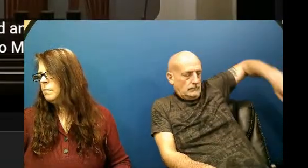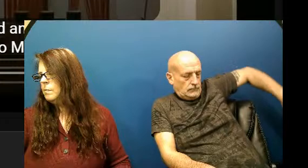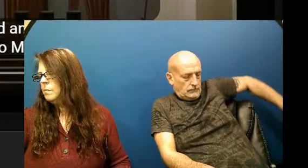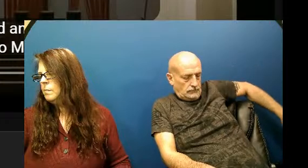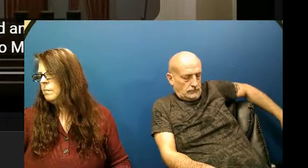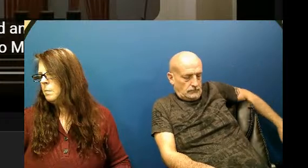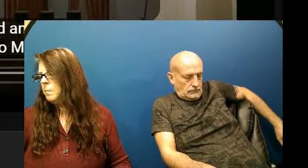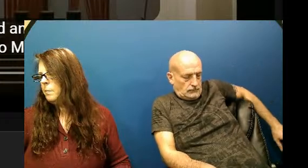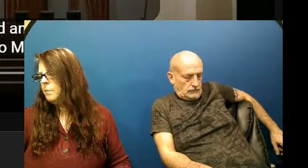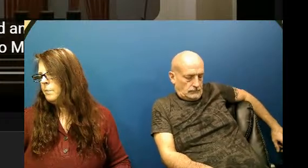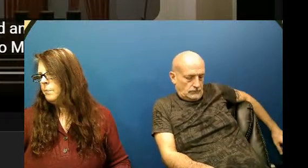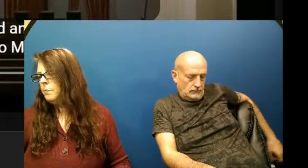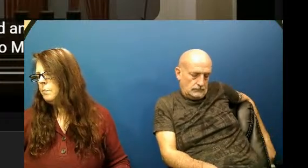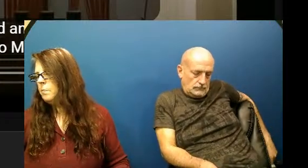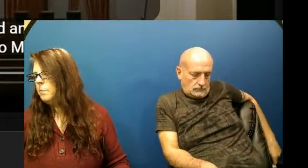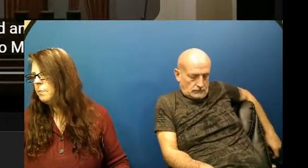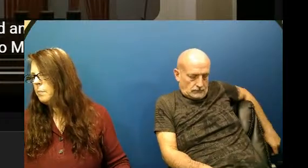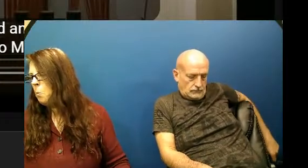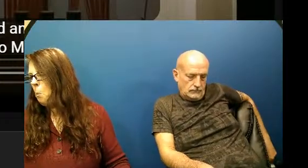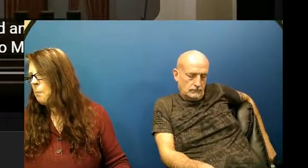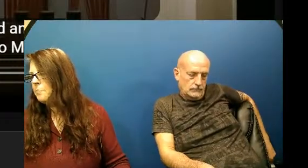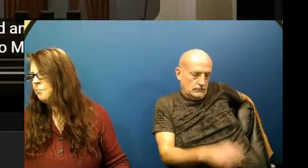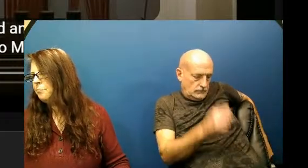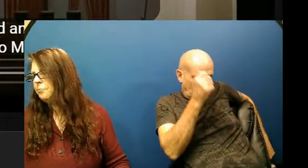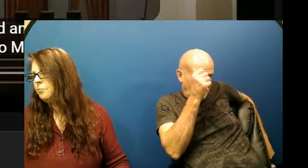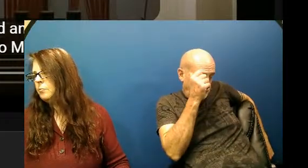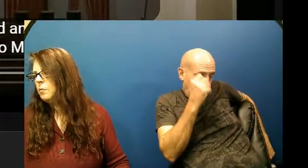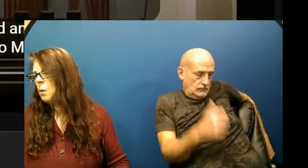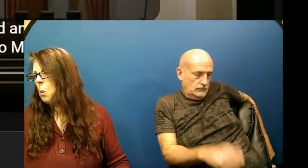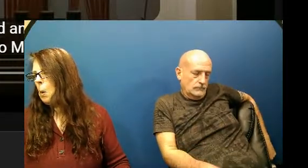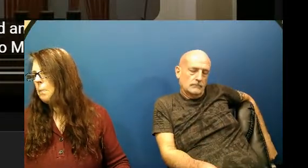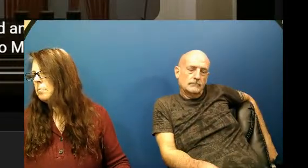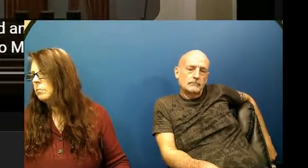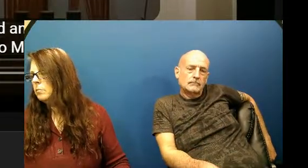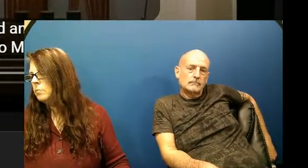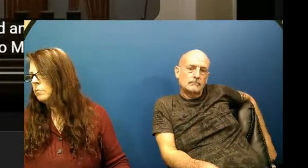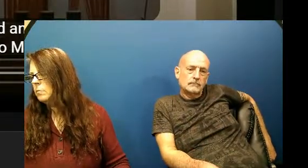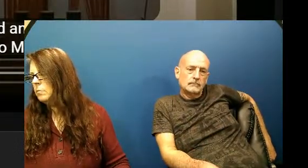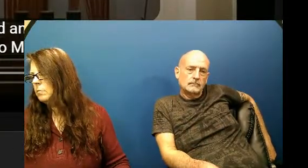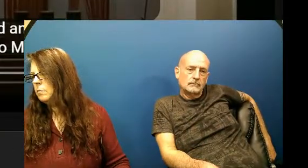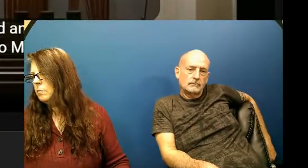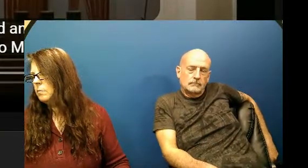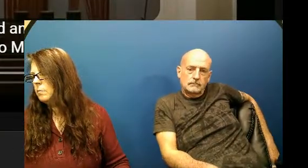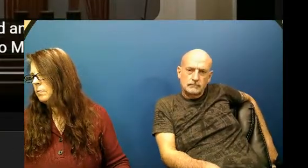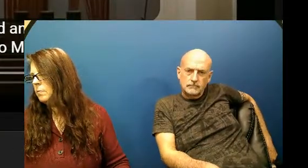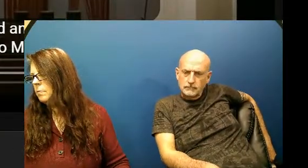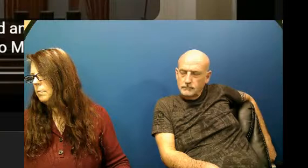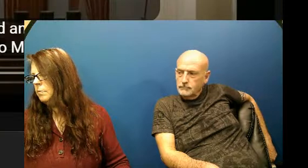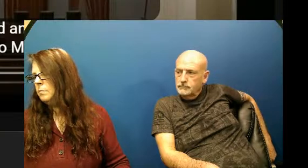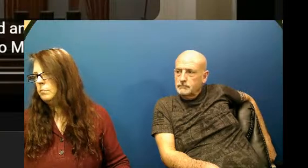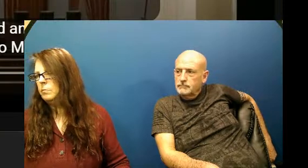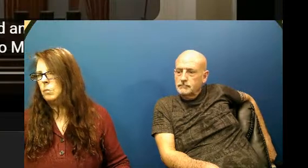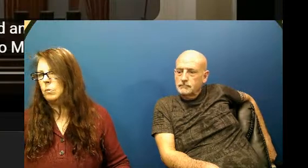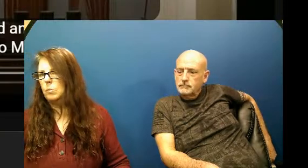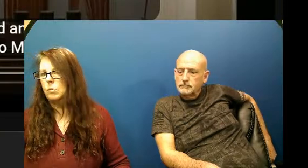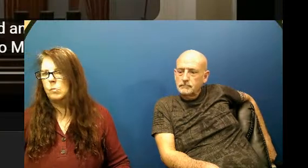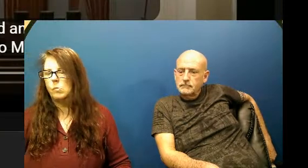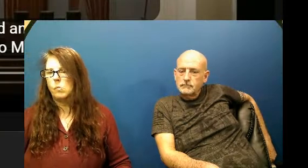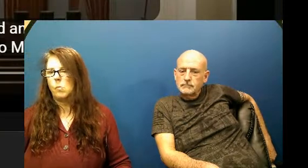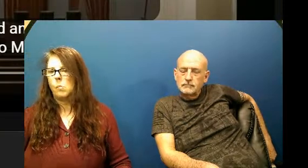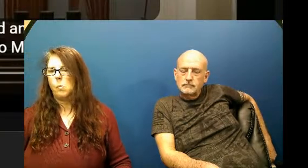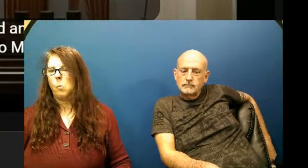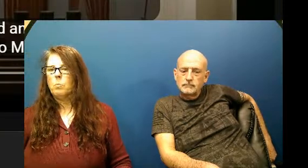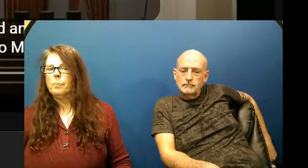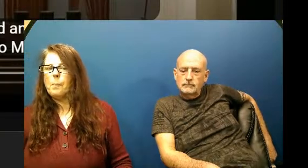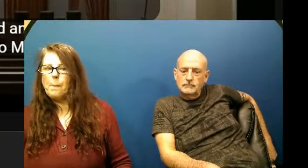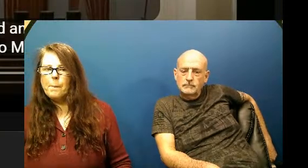making there? I believe so, Justice Barrett, and the court has cited Lamont and other cases in more recent years to say we've recognized a right of American listeners to